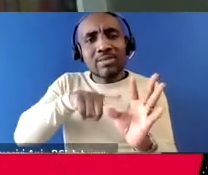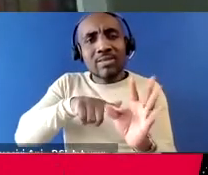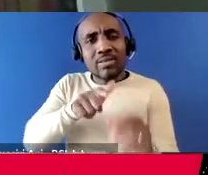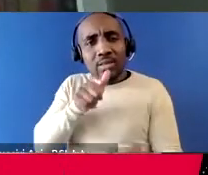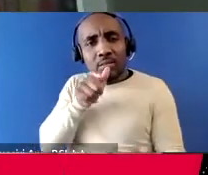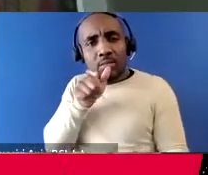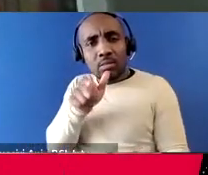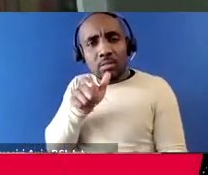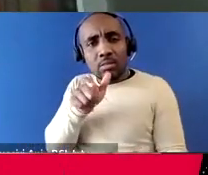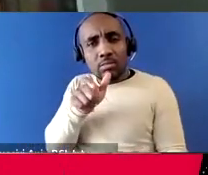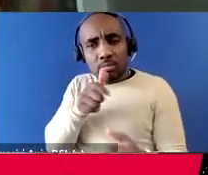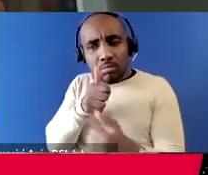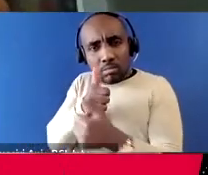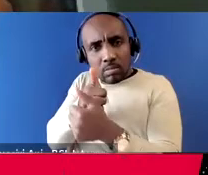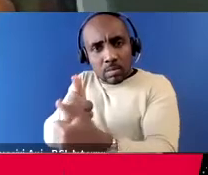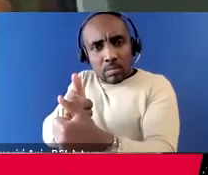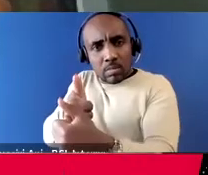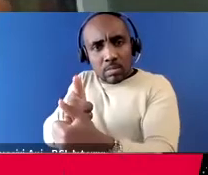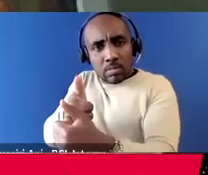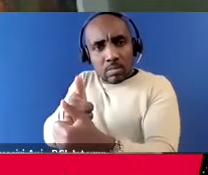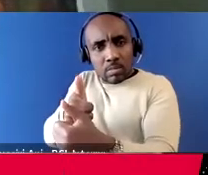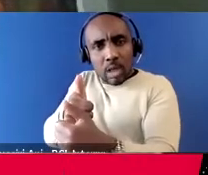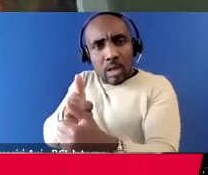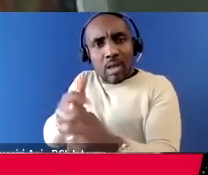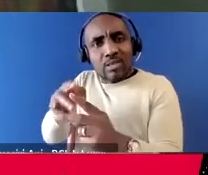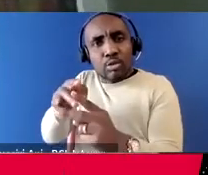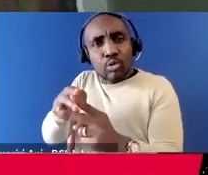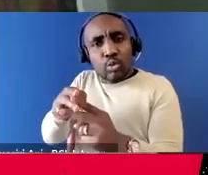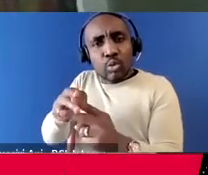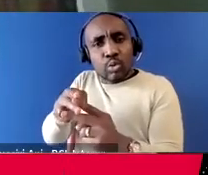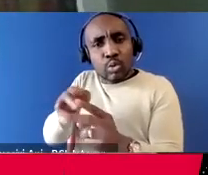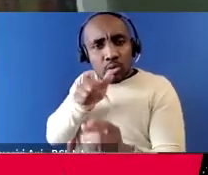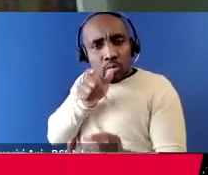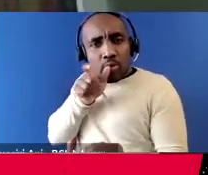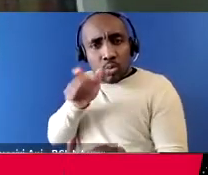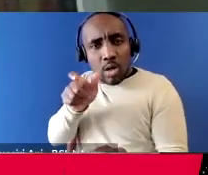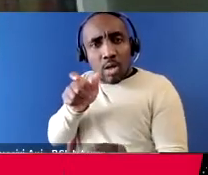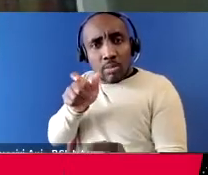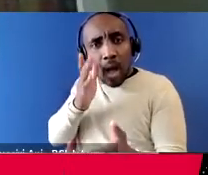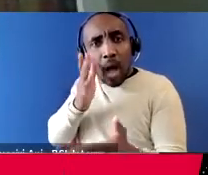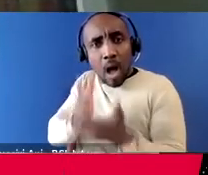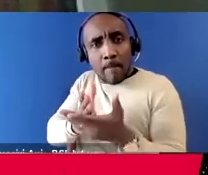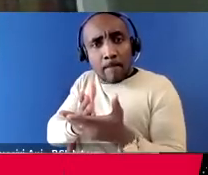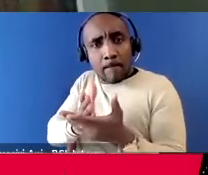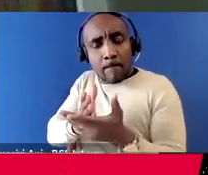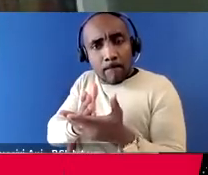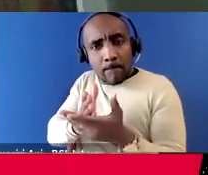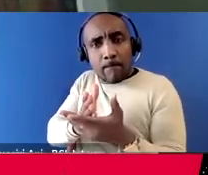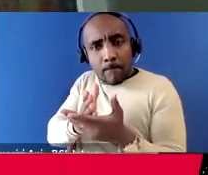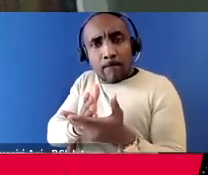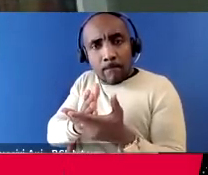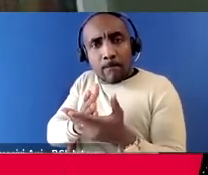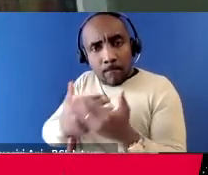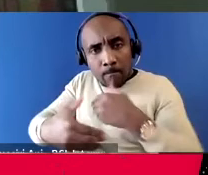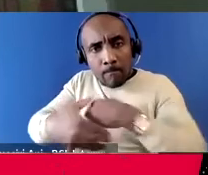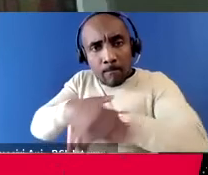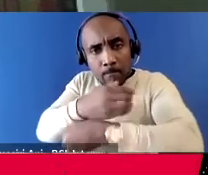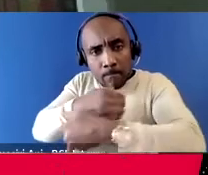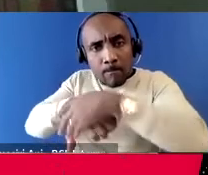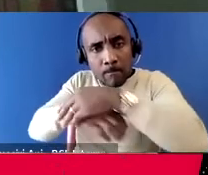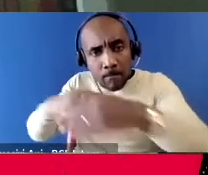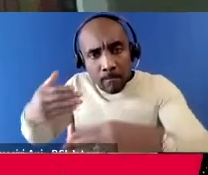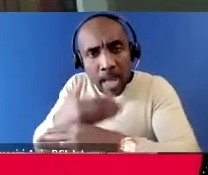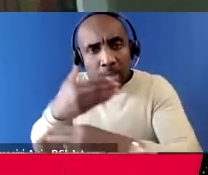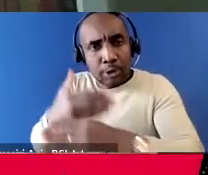such an important tool, I suppose. It's not just a term, isn't it? It's a tool. And the issue for us as campaigners and